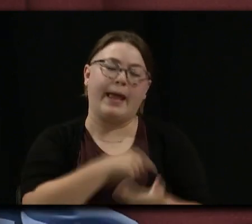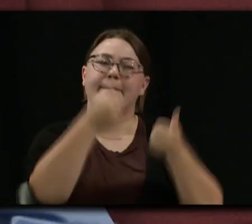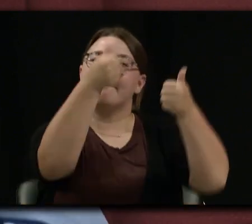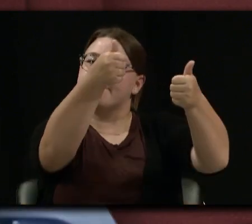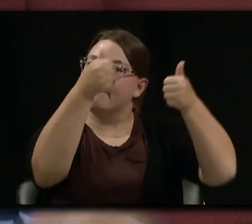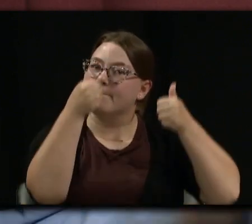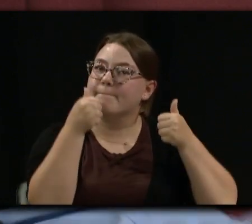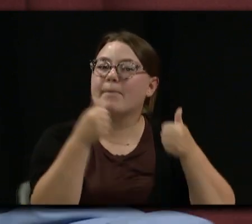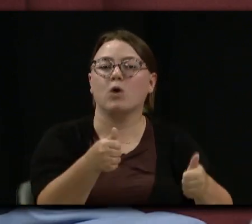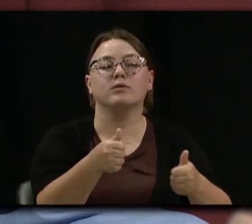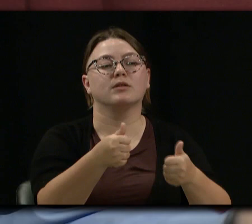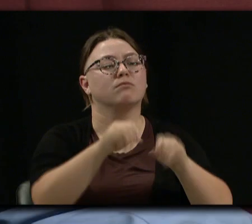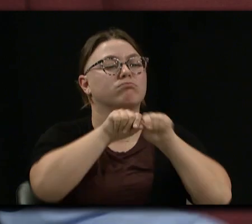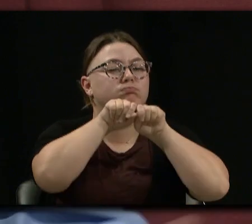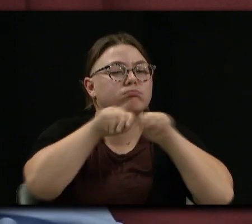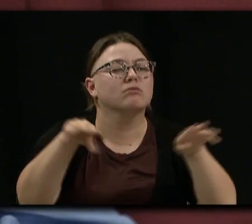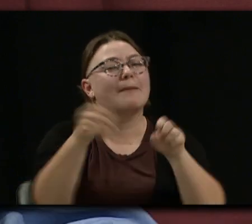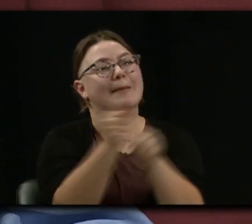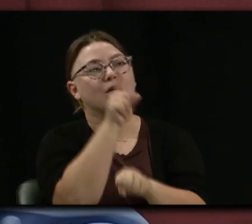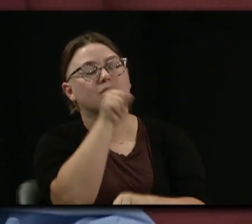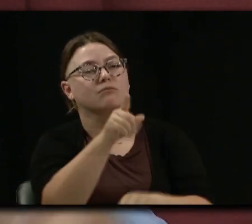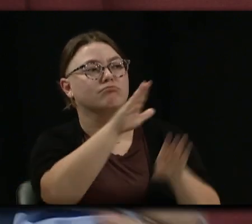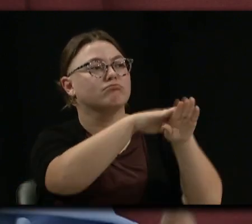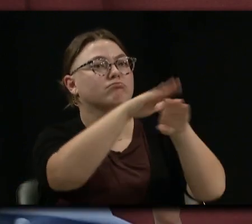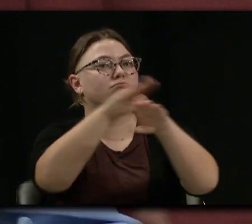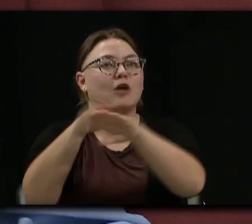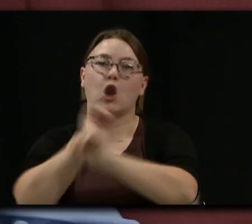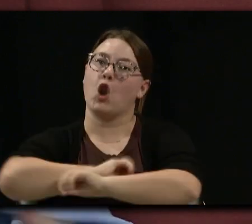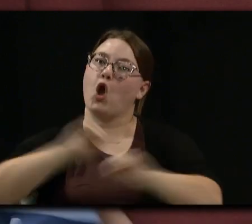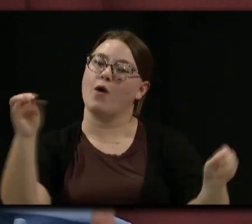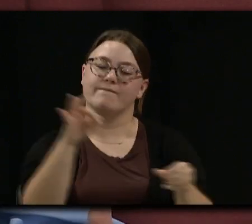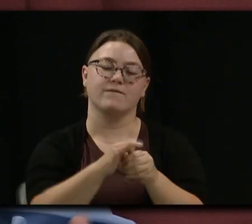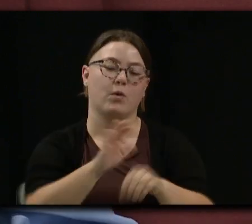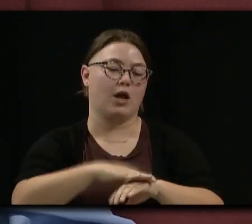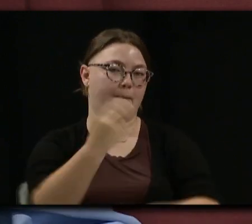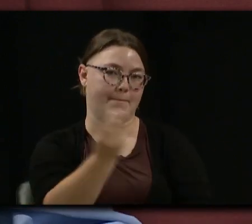to make sure. We also did, because of many of the topics that are